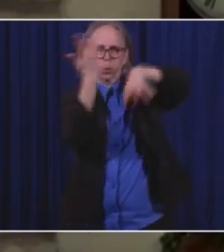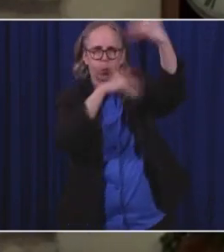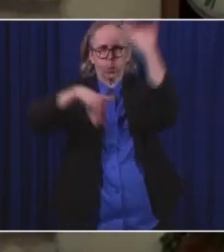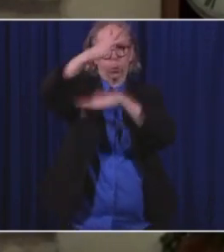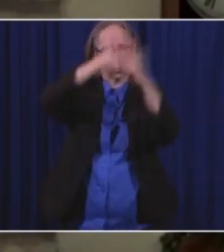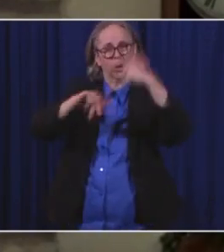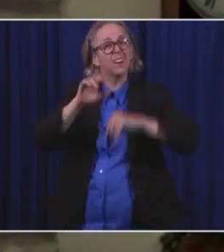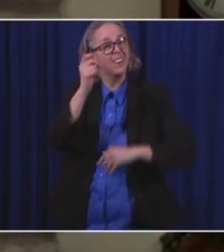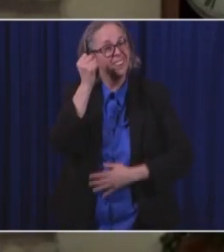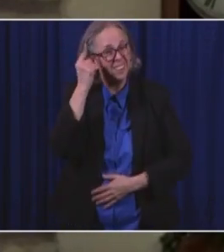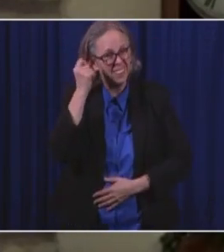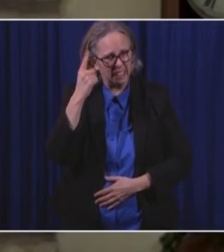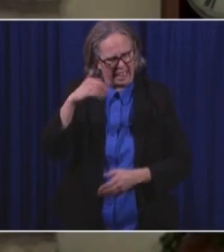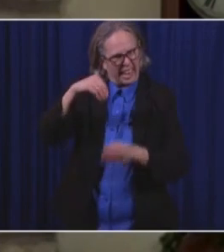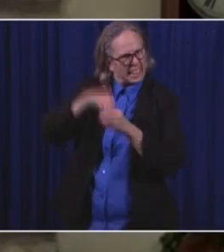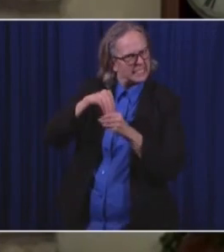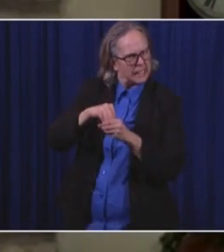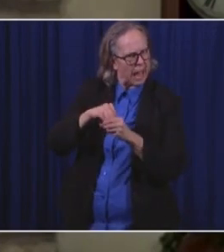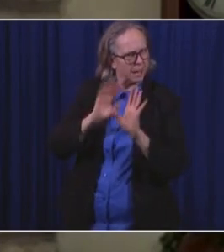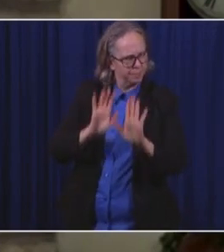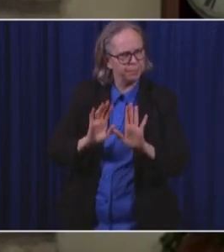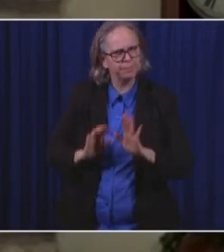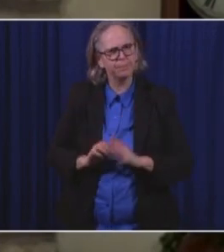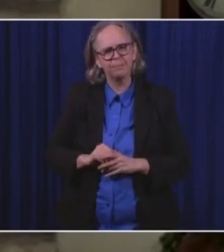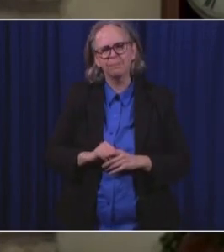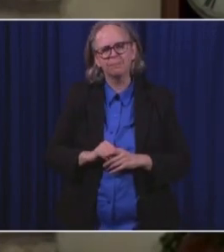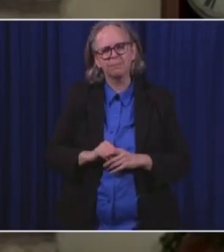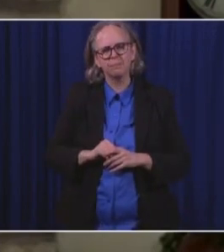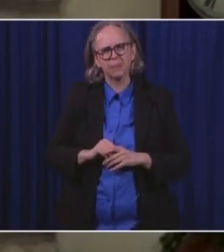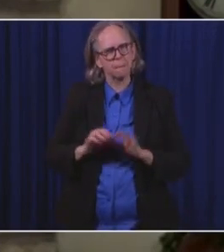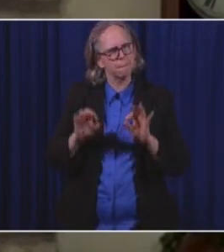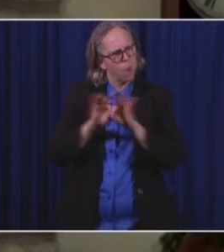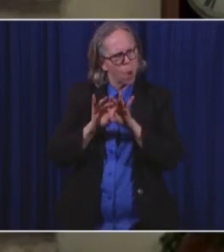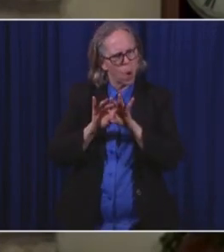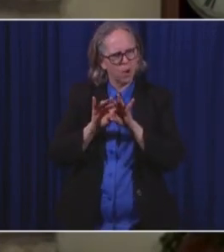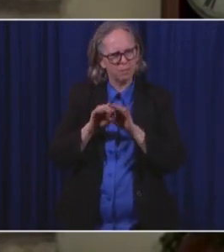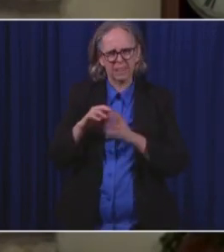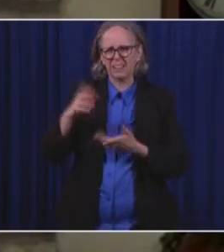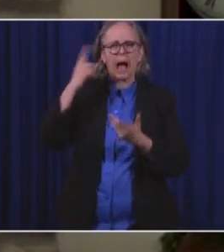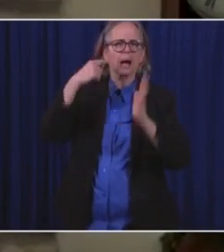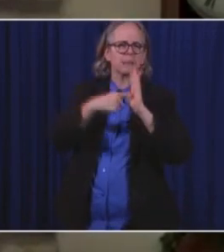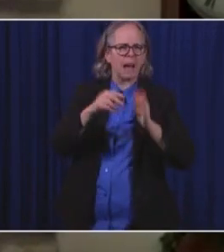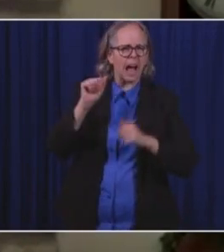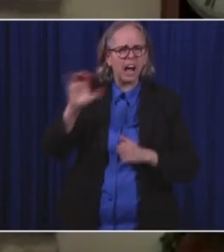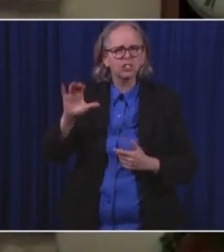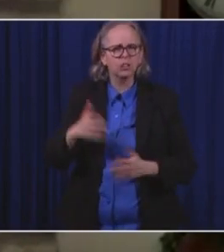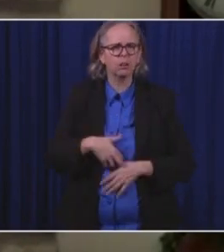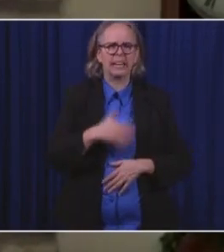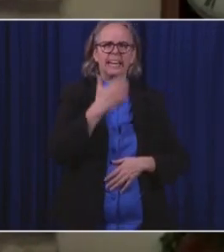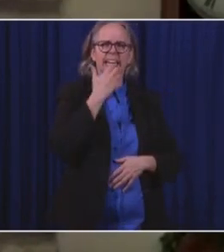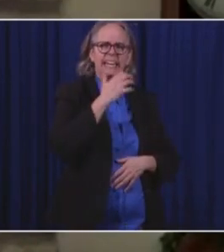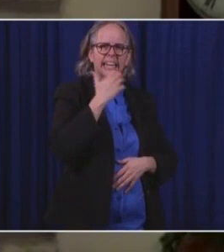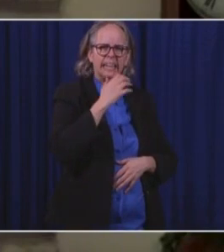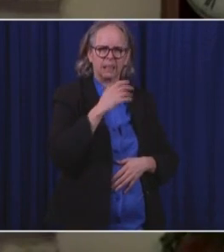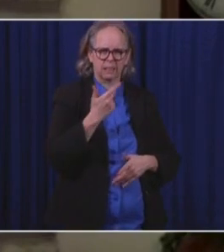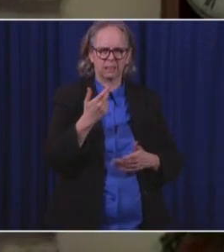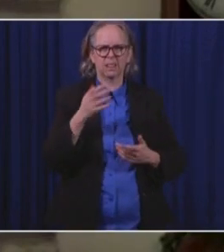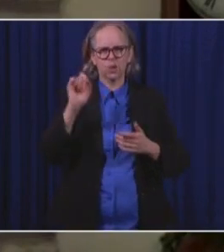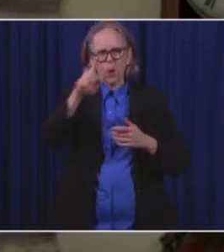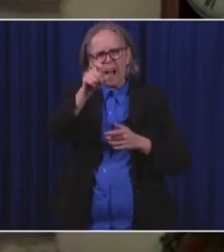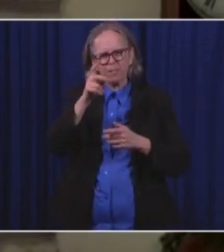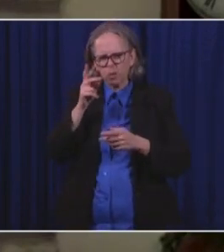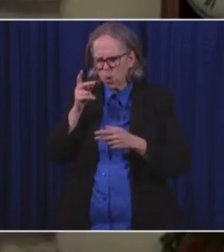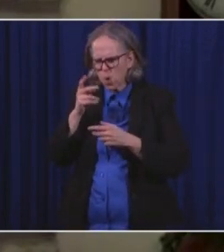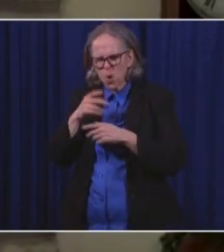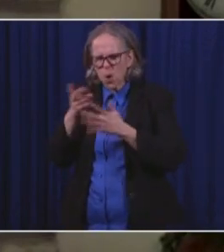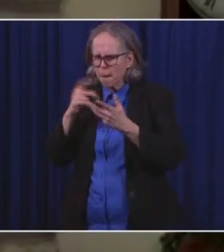you know, you should set your air conditioner, your heating system, so that there's, significant